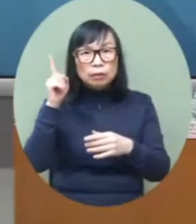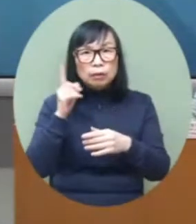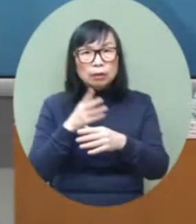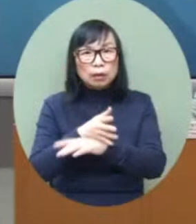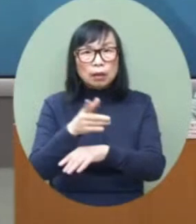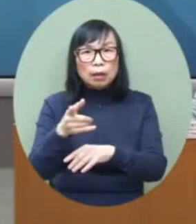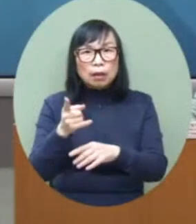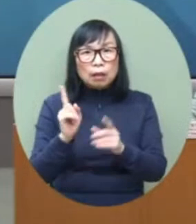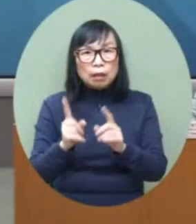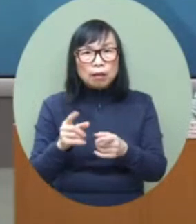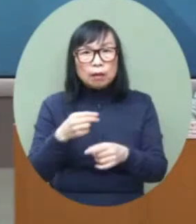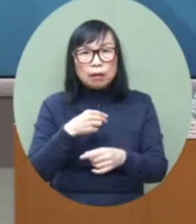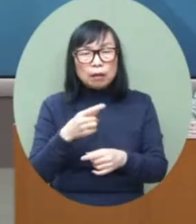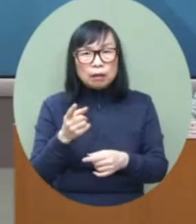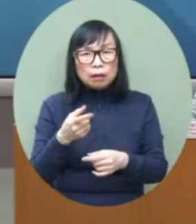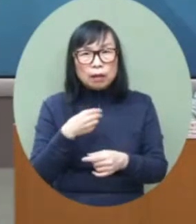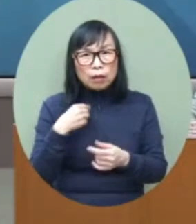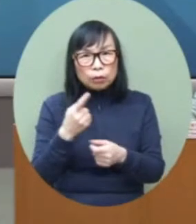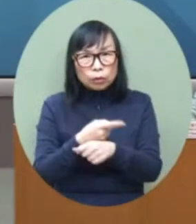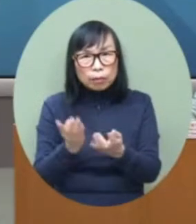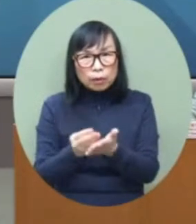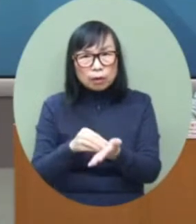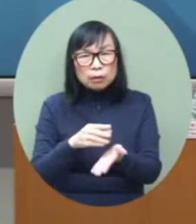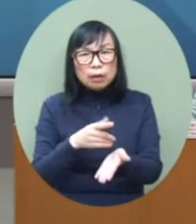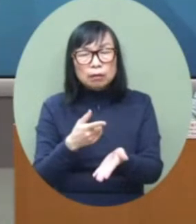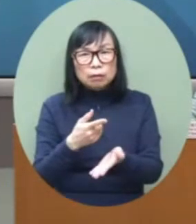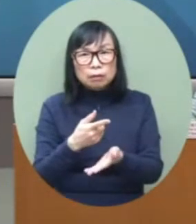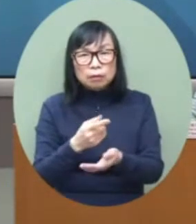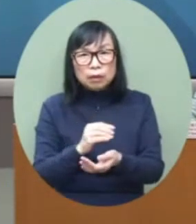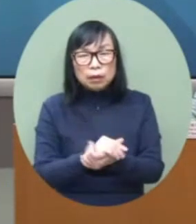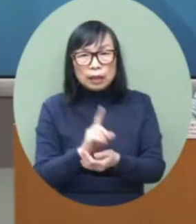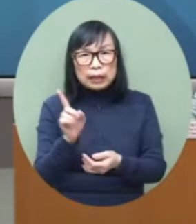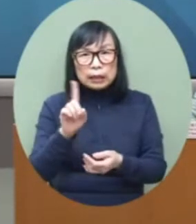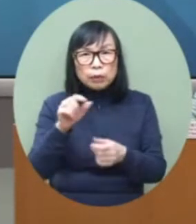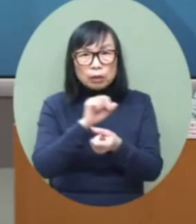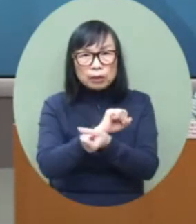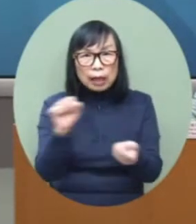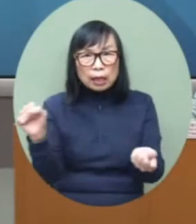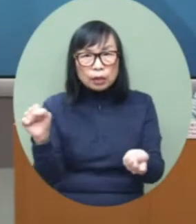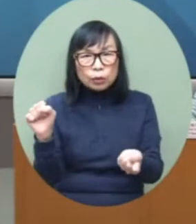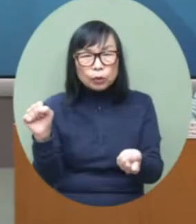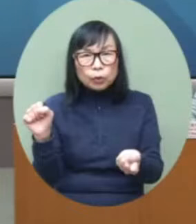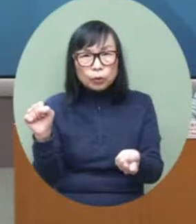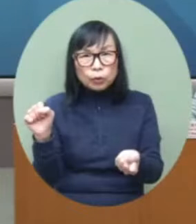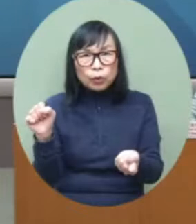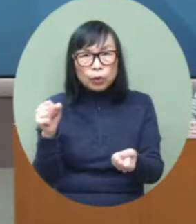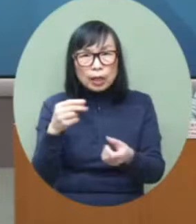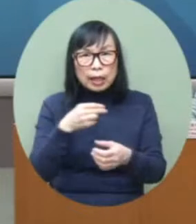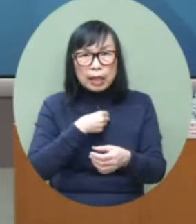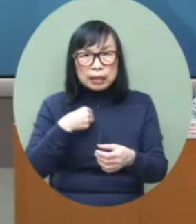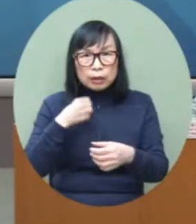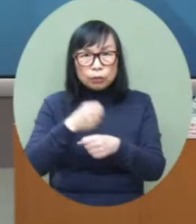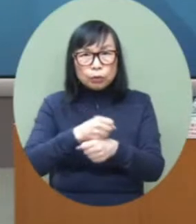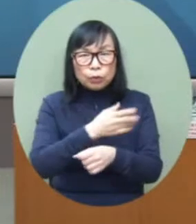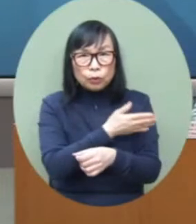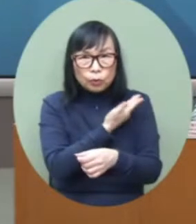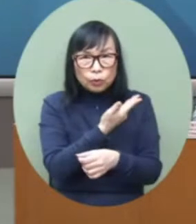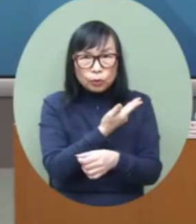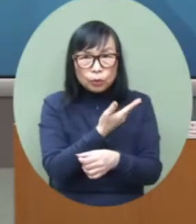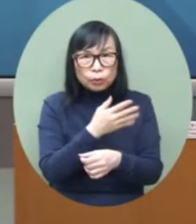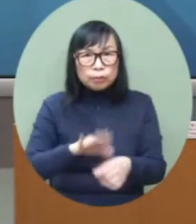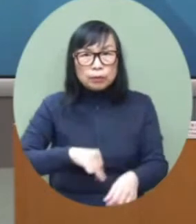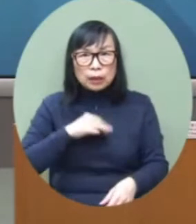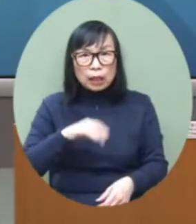Every day, there are more than 100 hospital staff who get infected. How will